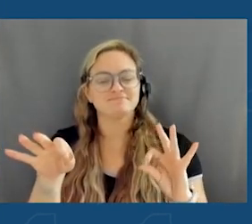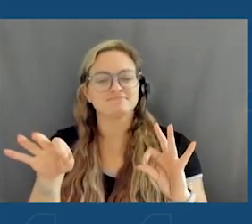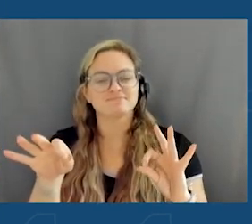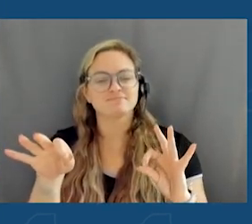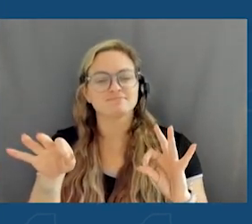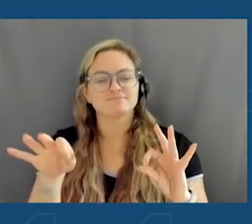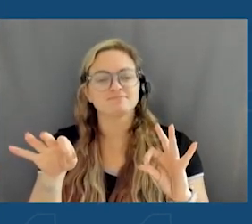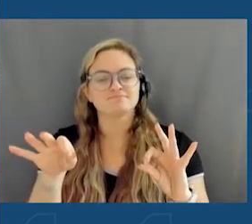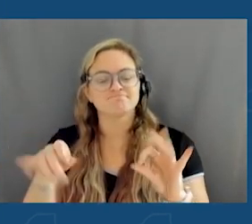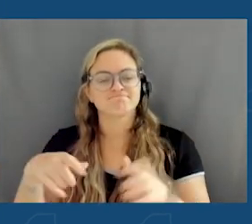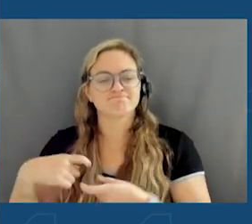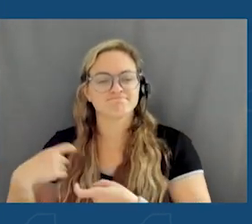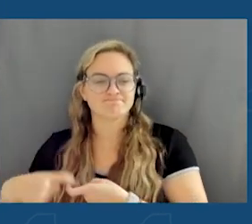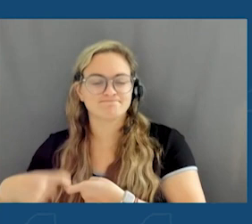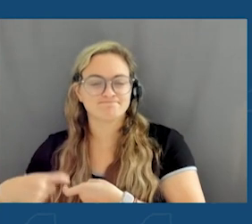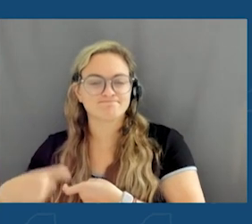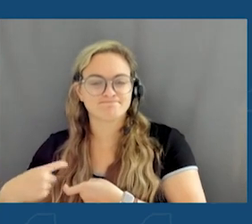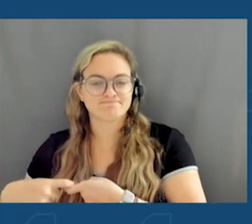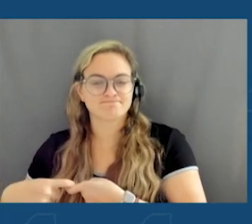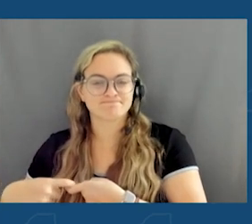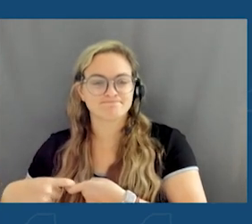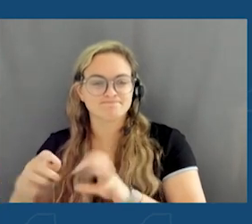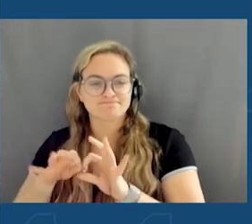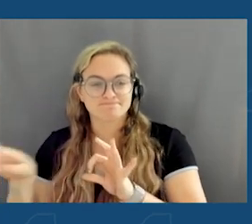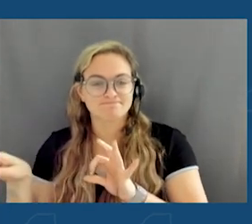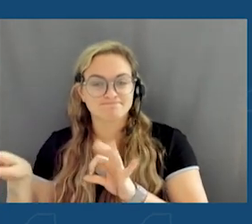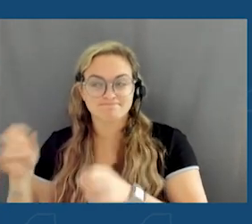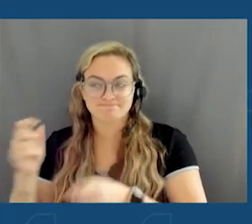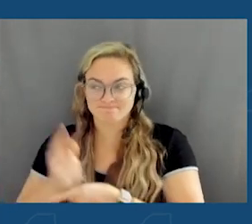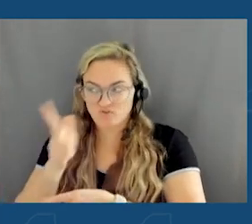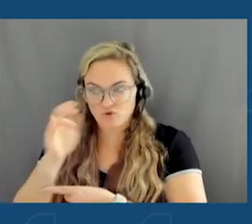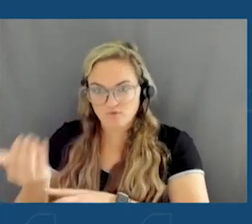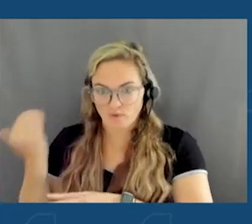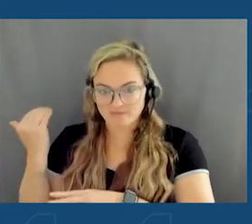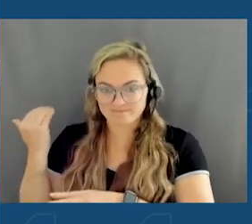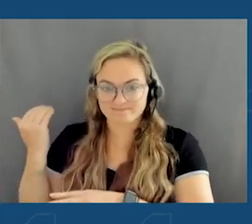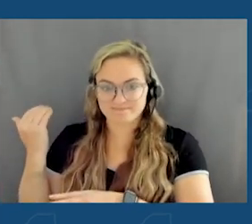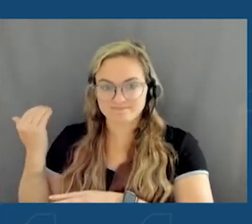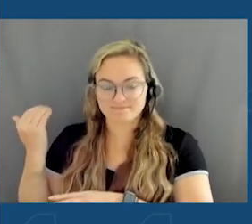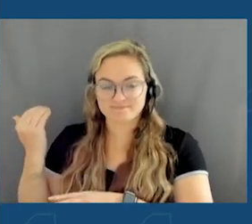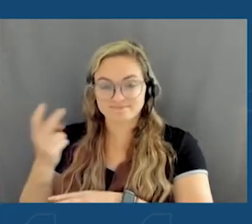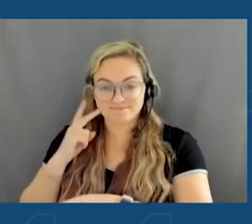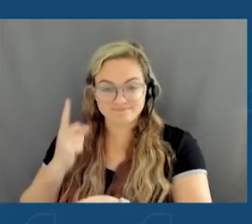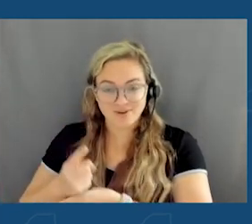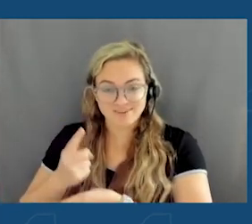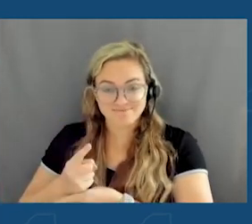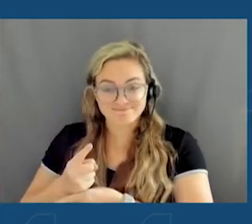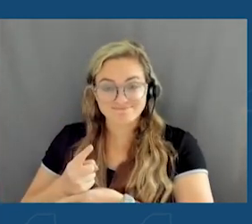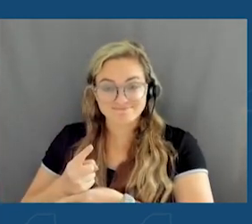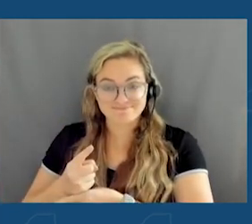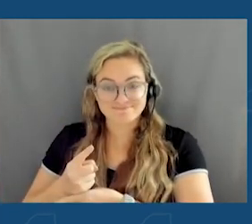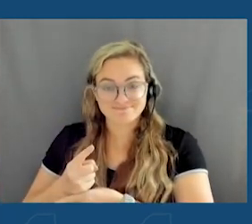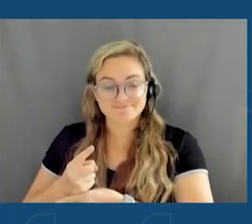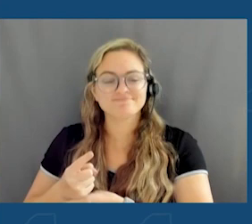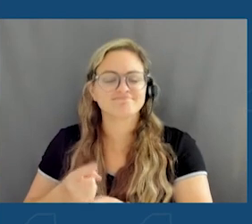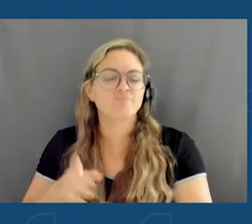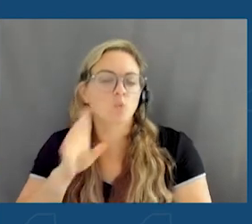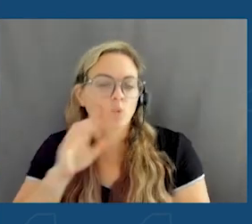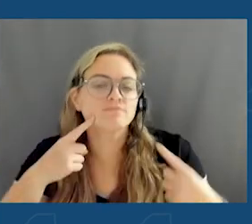paciencia y fe. Okay, we've heard that before. See? And we will get this